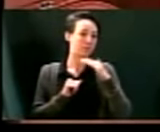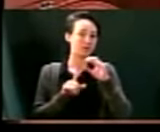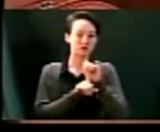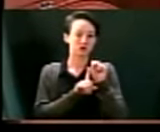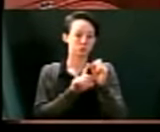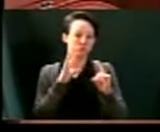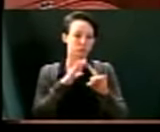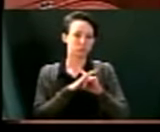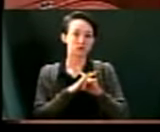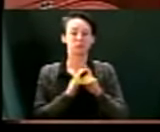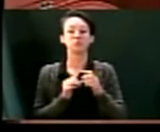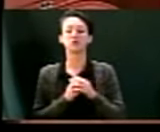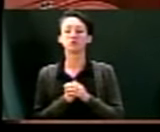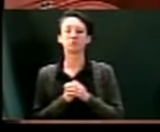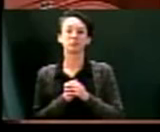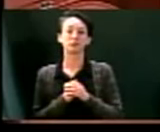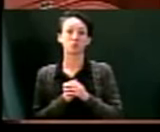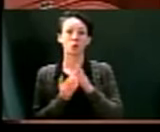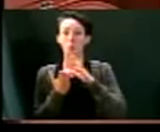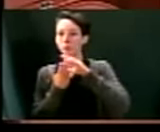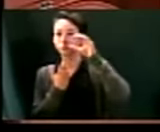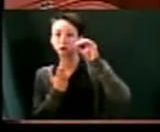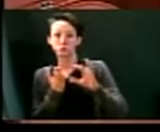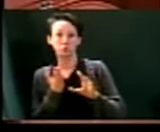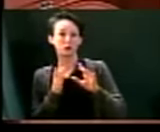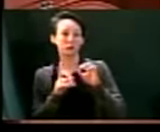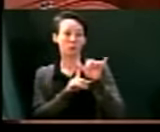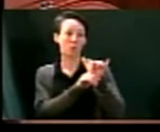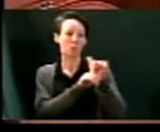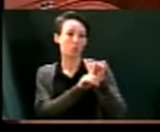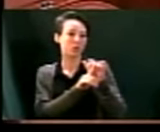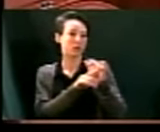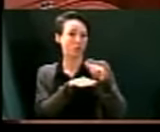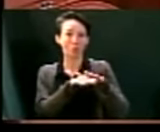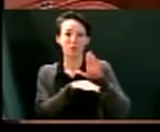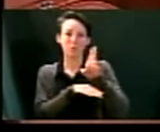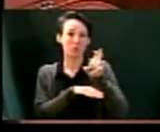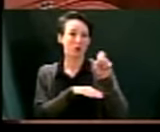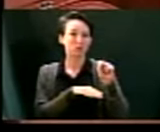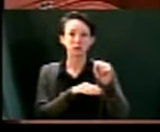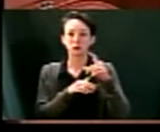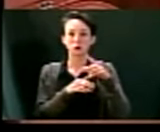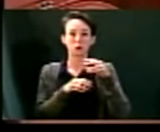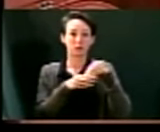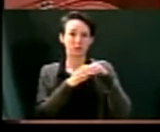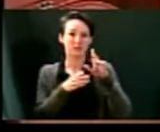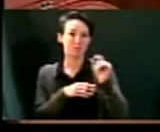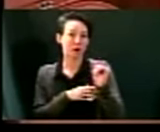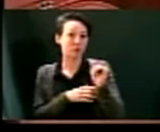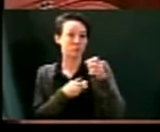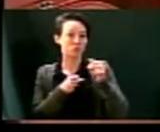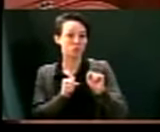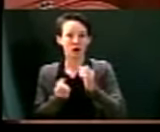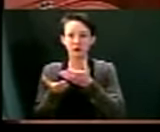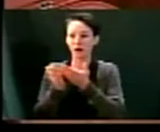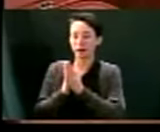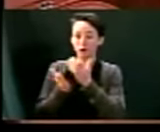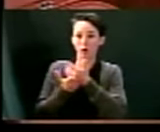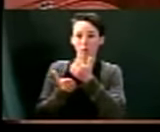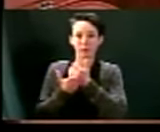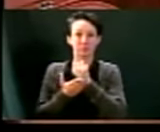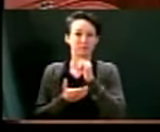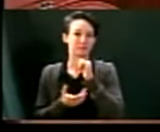and doesn't get it. Or a student that got bullied on the bus or in the bathroom and tried to ask for help but didn't get